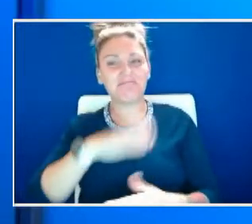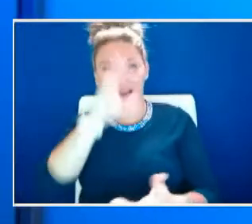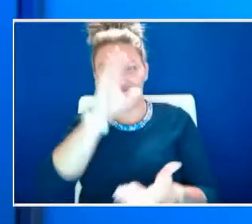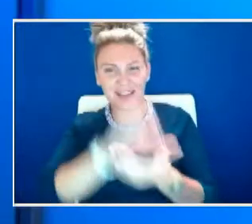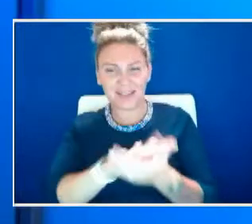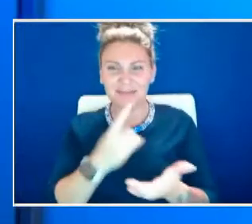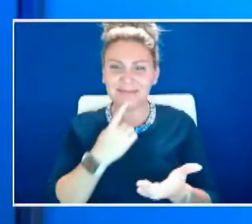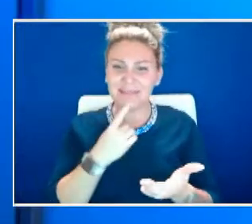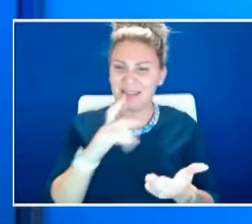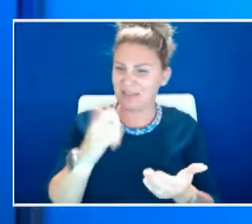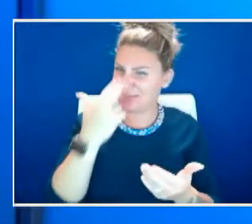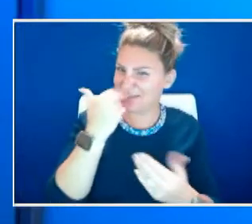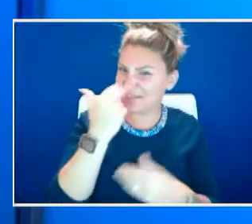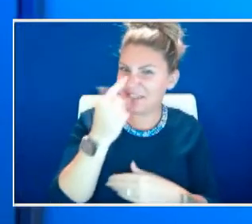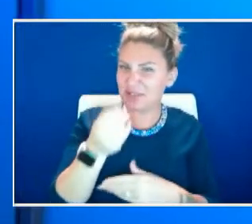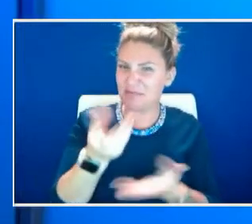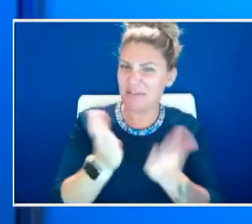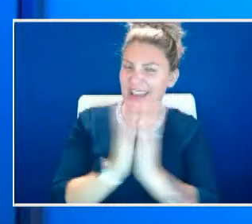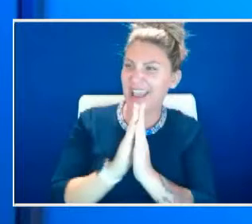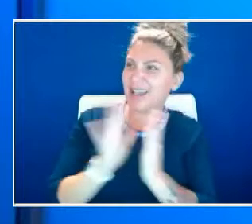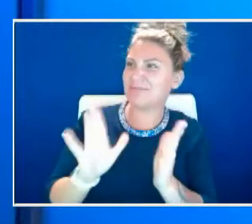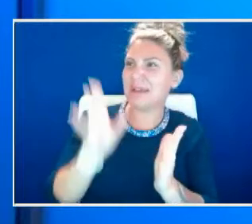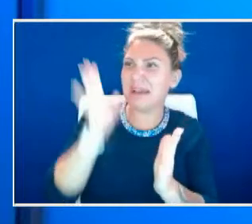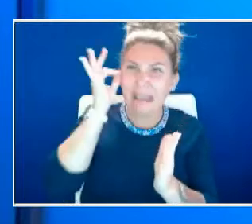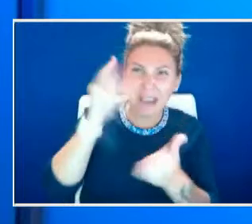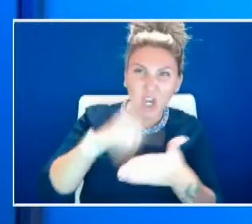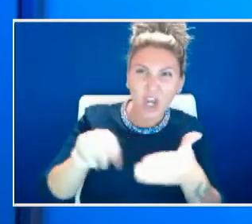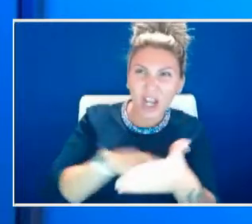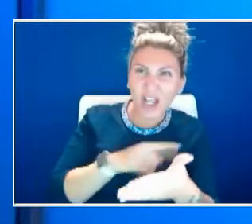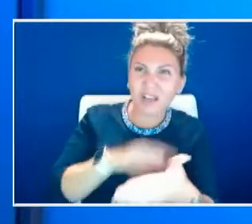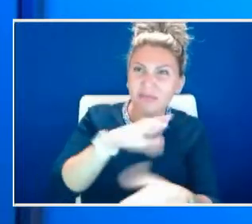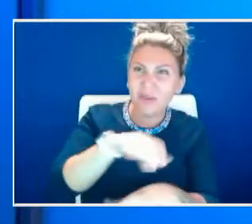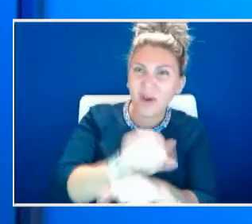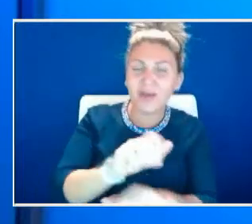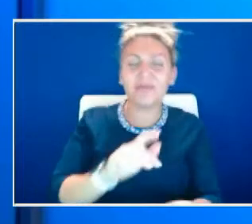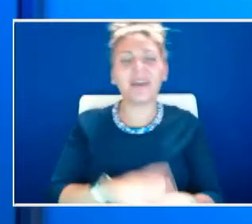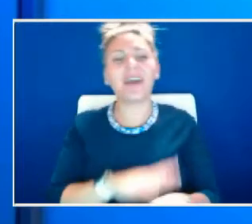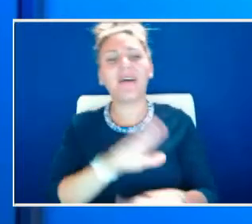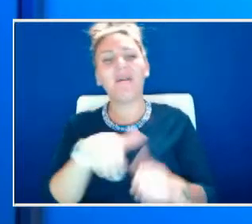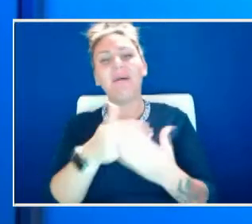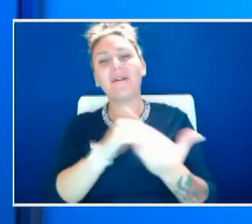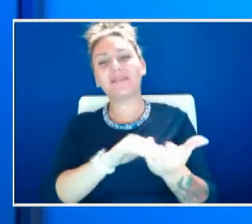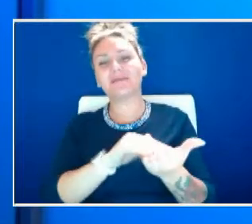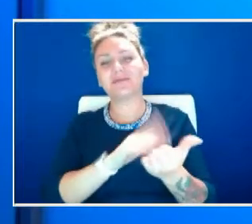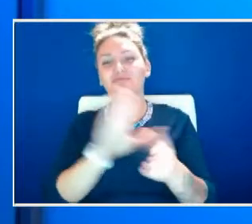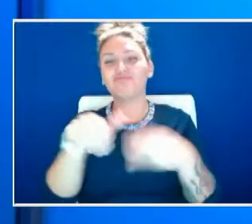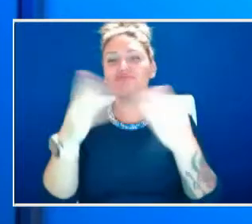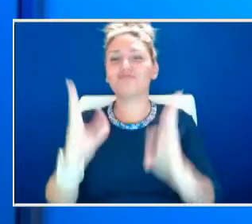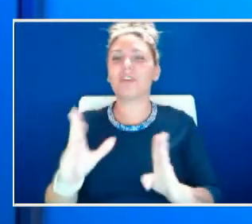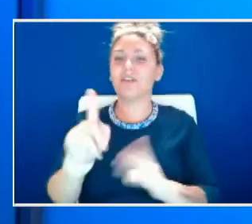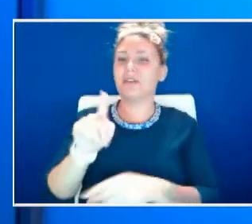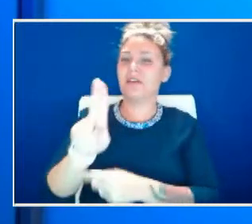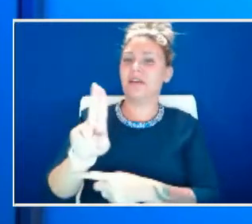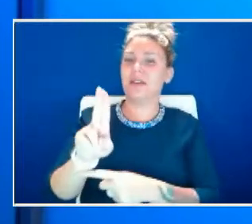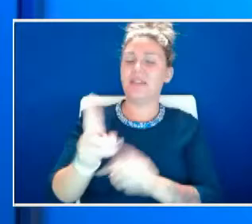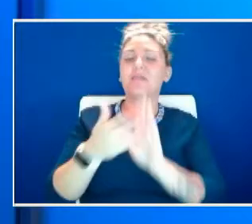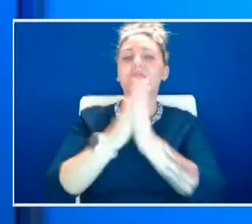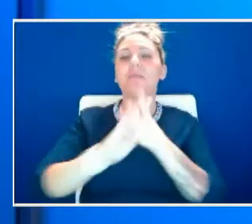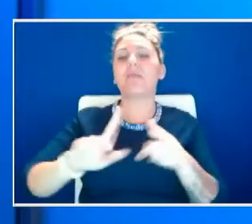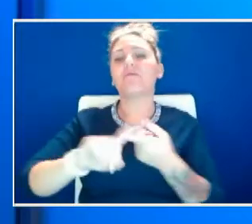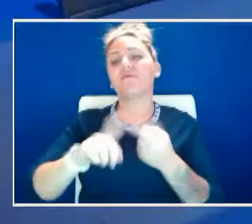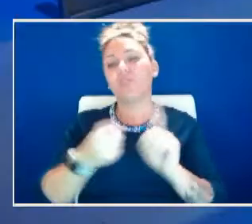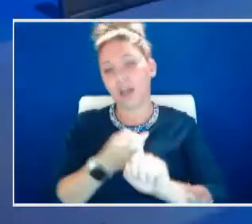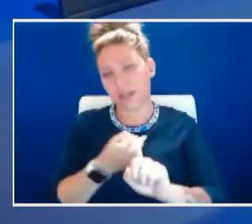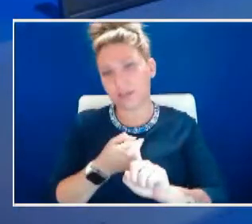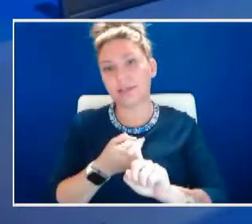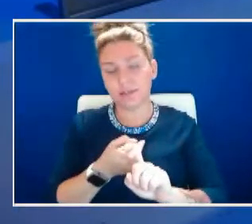so funny you asked her that. But all my doctors and providers at KU they've become like my friends. They